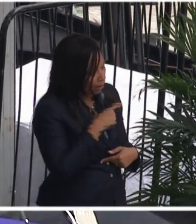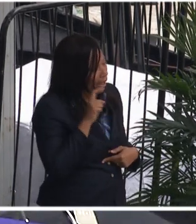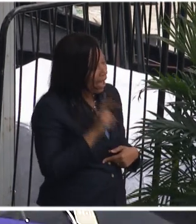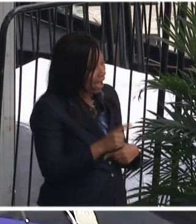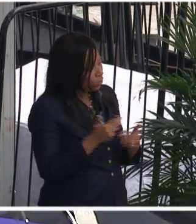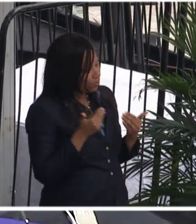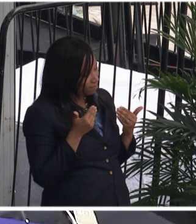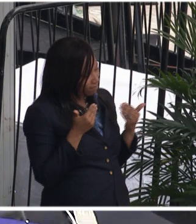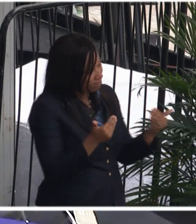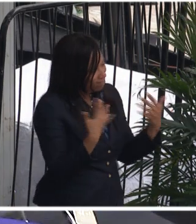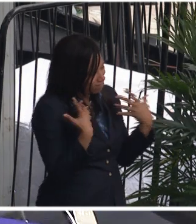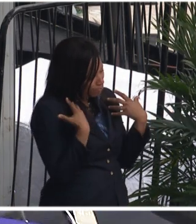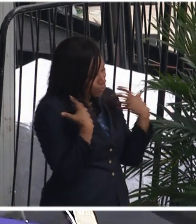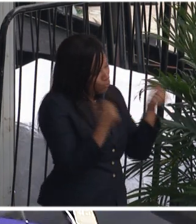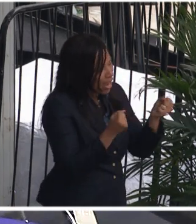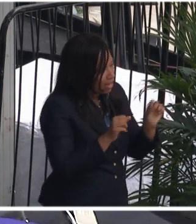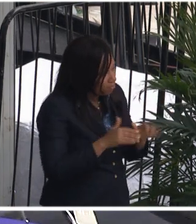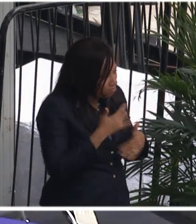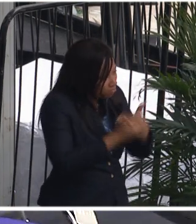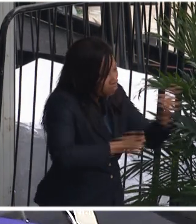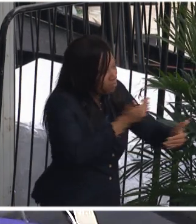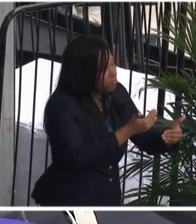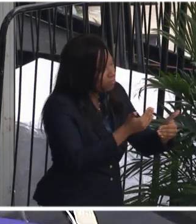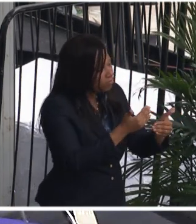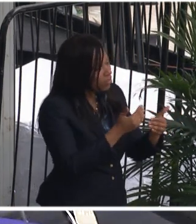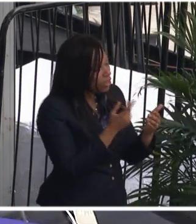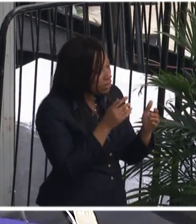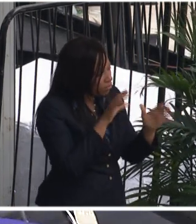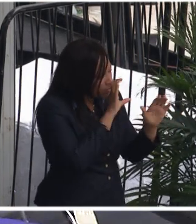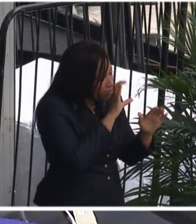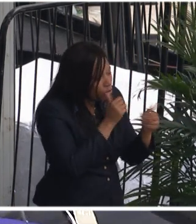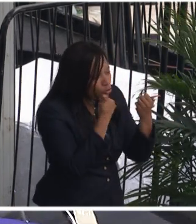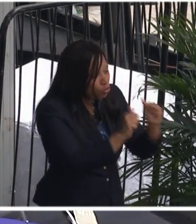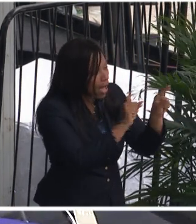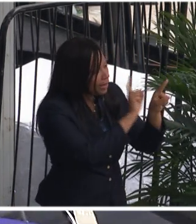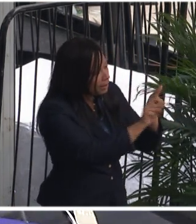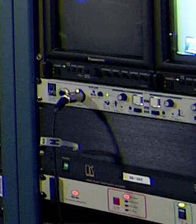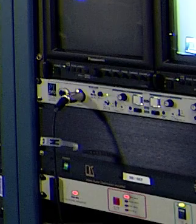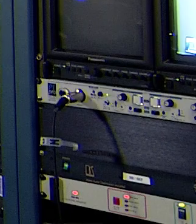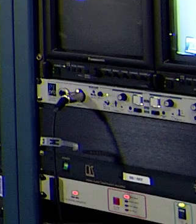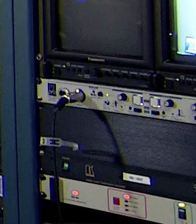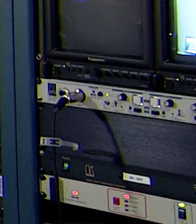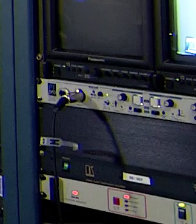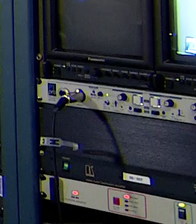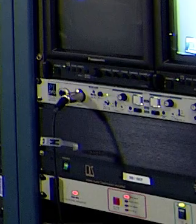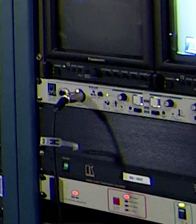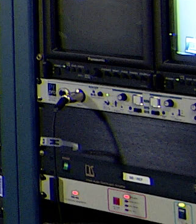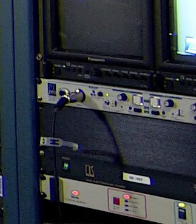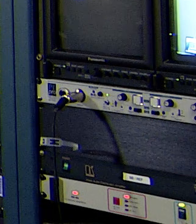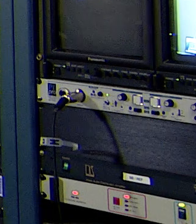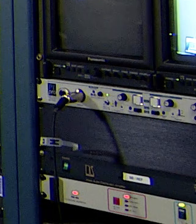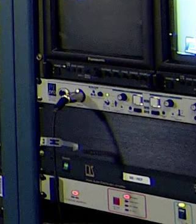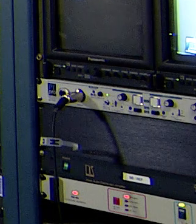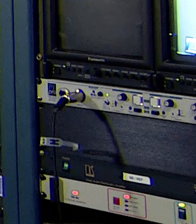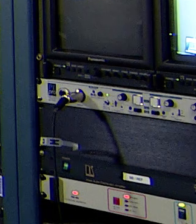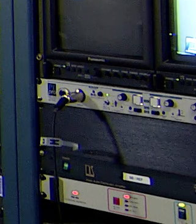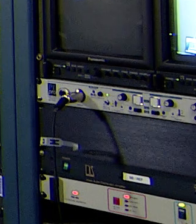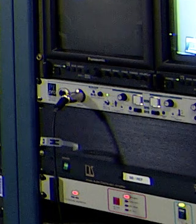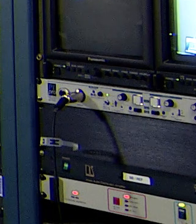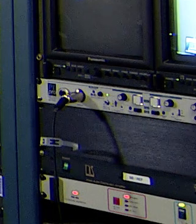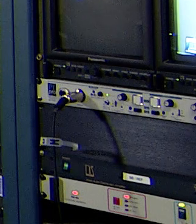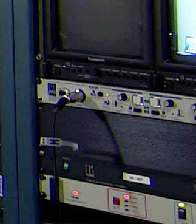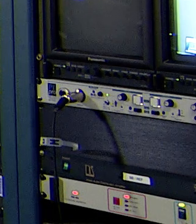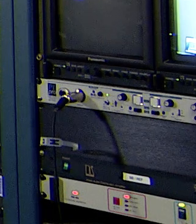comfort zones and cross our boundaries to explore the opportunities that surround us. Keynote speaker and chair-elect of the